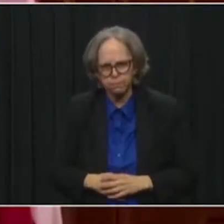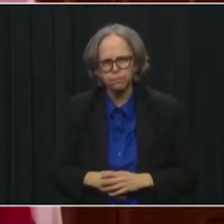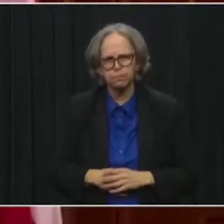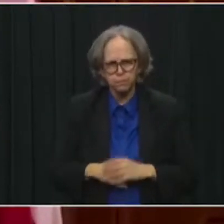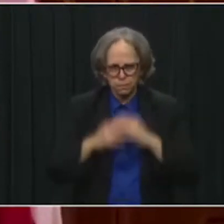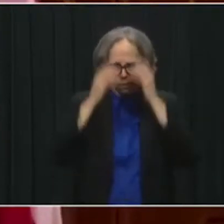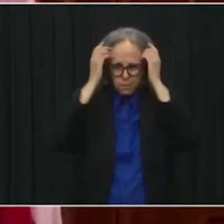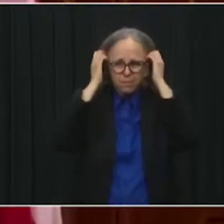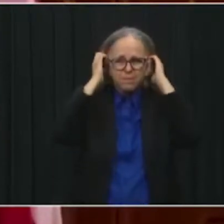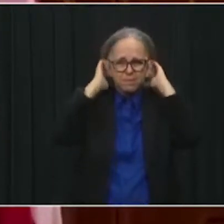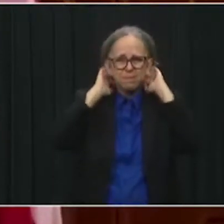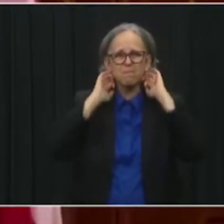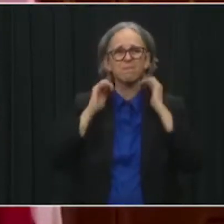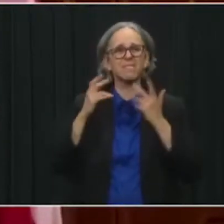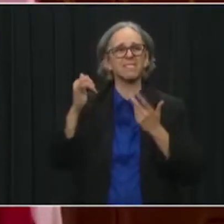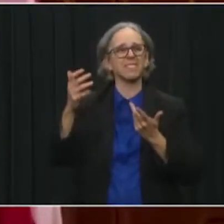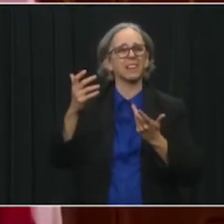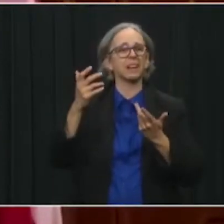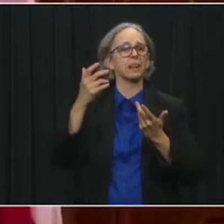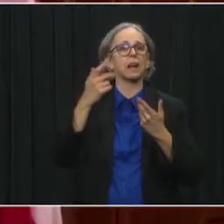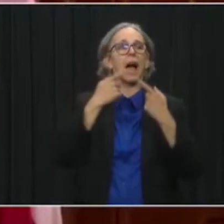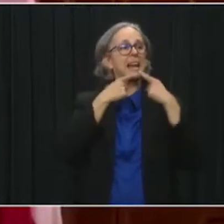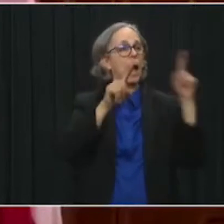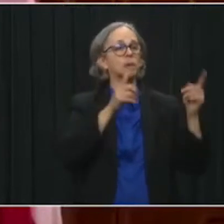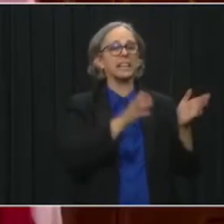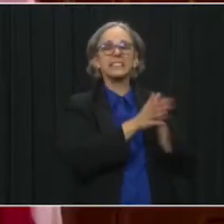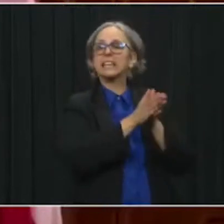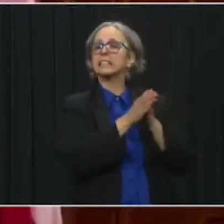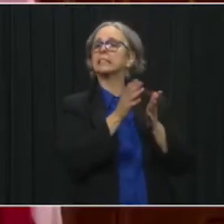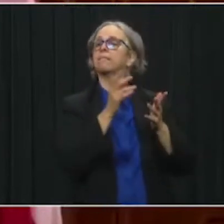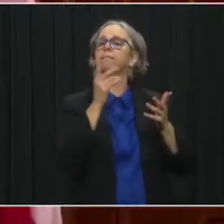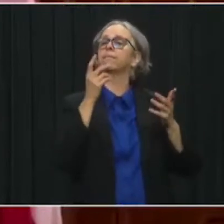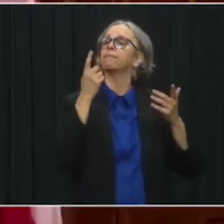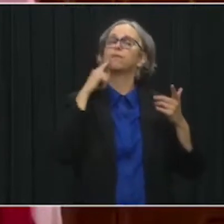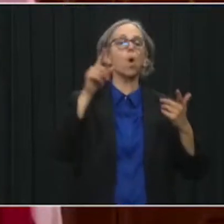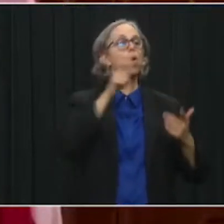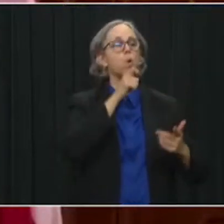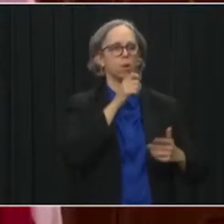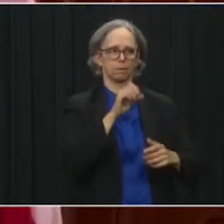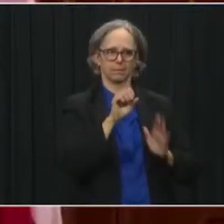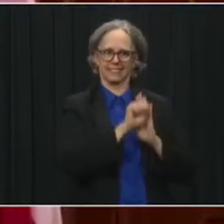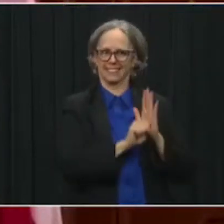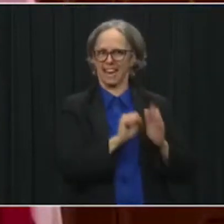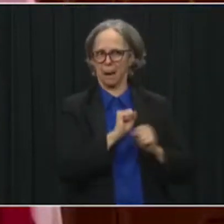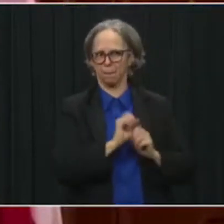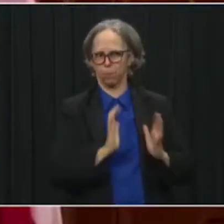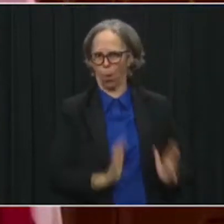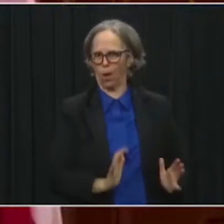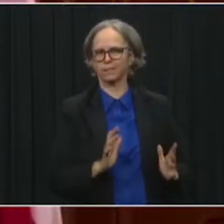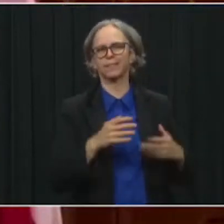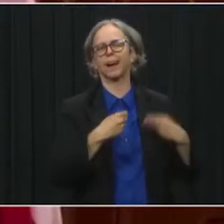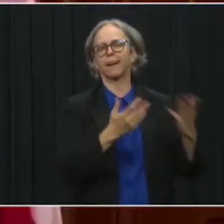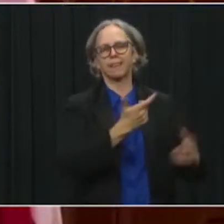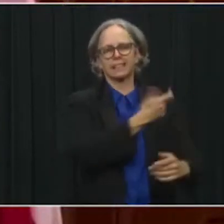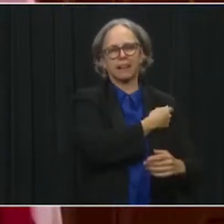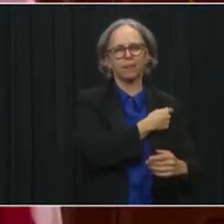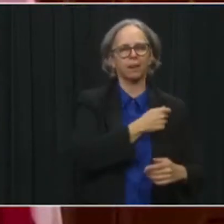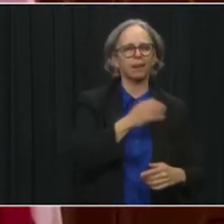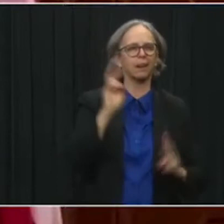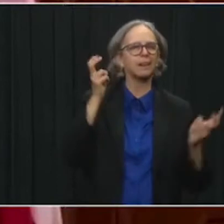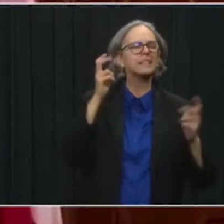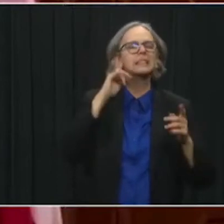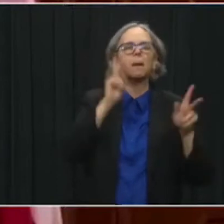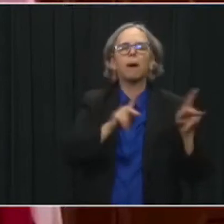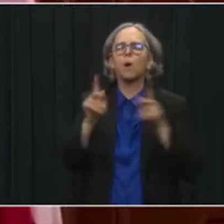announced an incentive for state employees to get COVID vaccine. This is very similar to what we do in regard to the flu. It's done through our managed